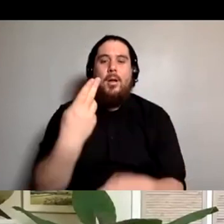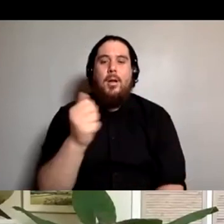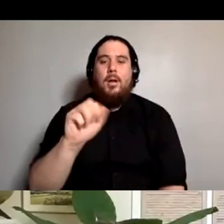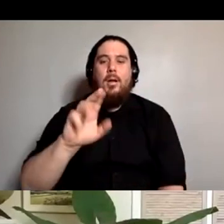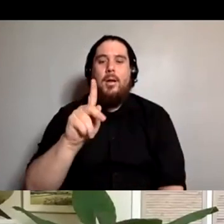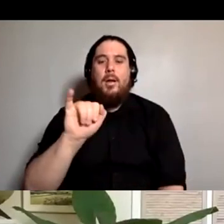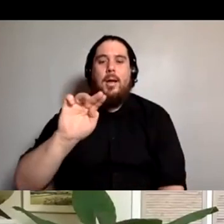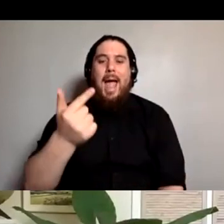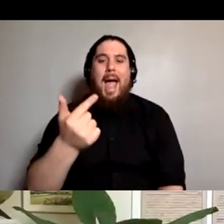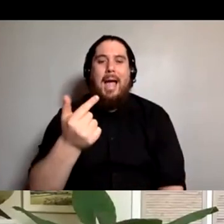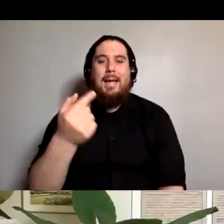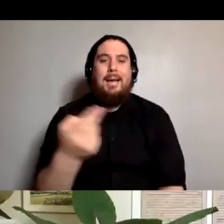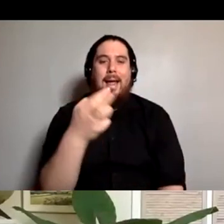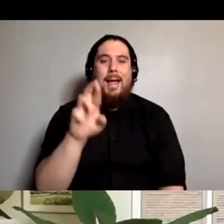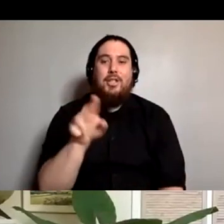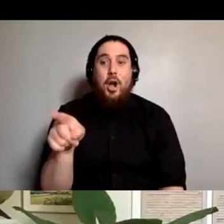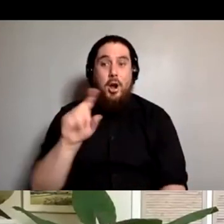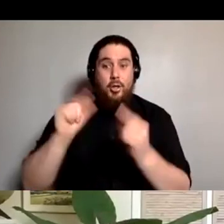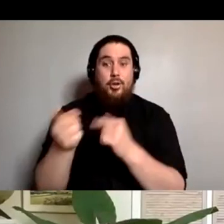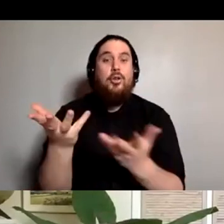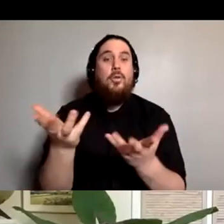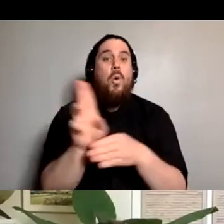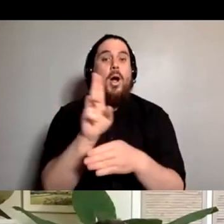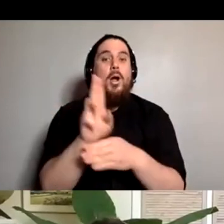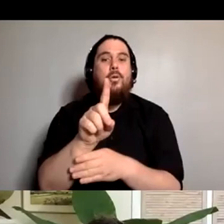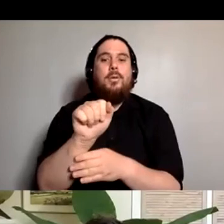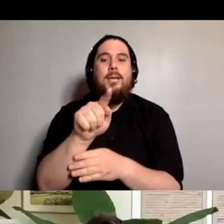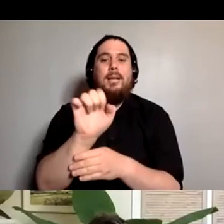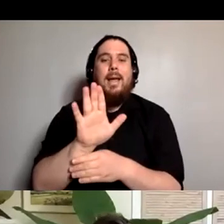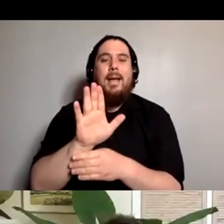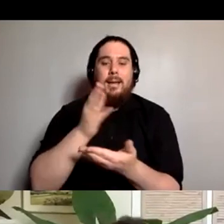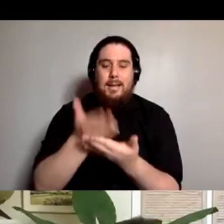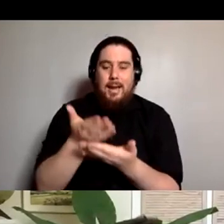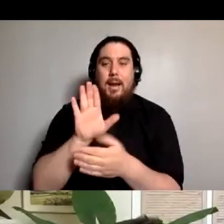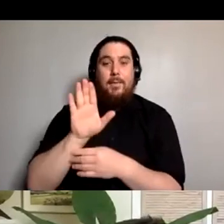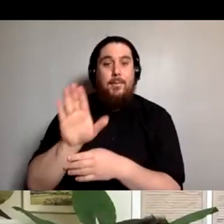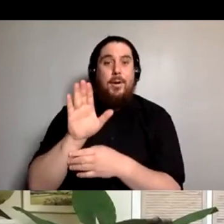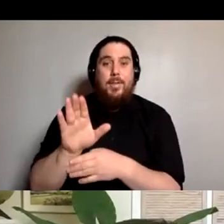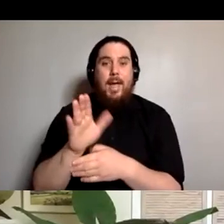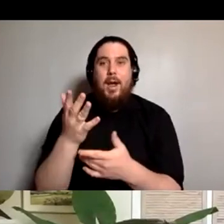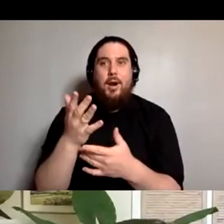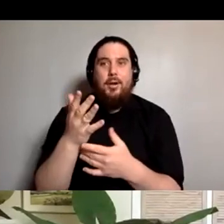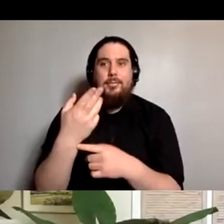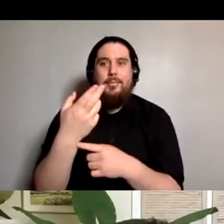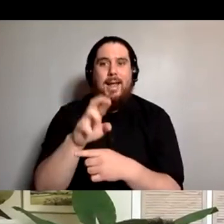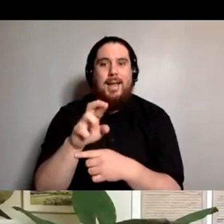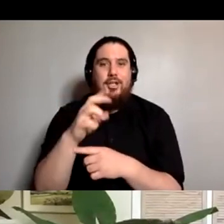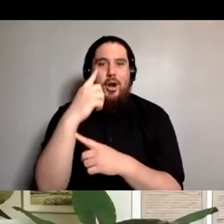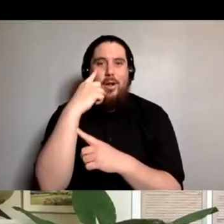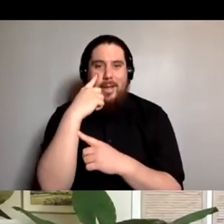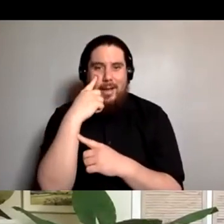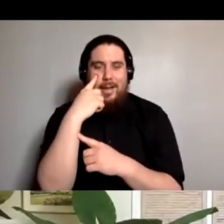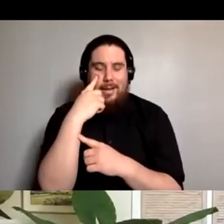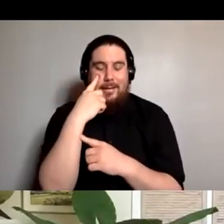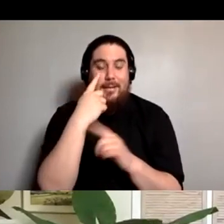really wanting to use data as their baseline of HR thinking. And so from